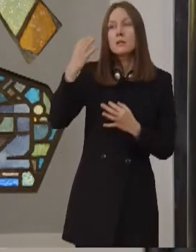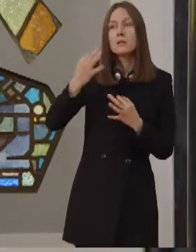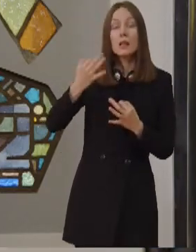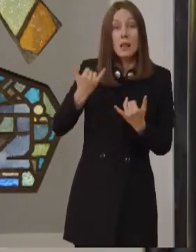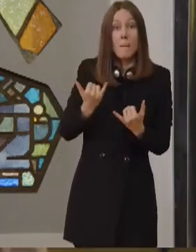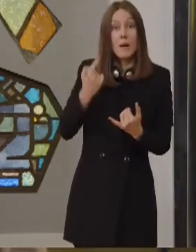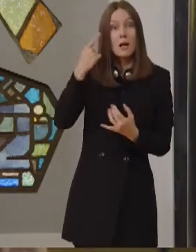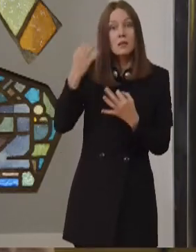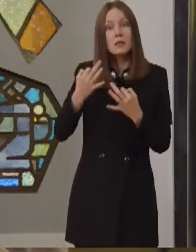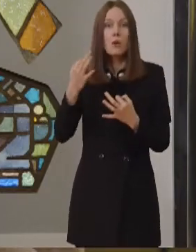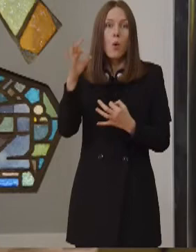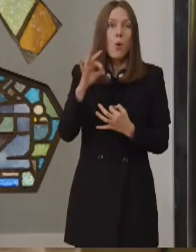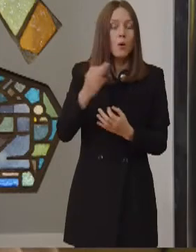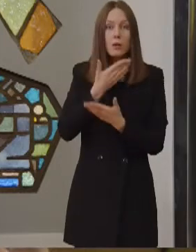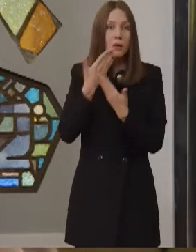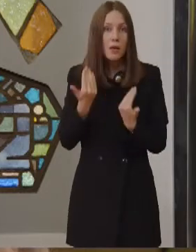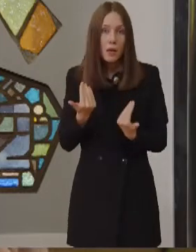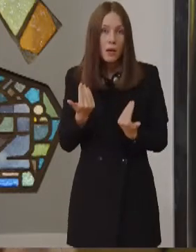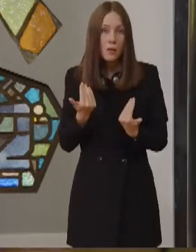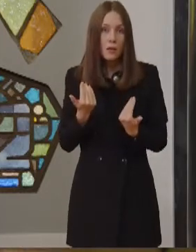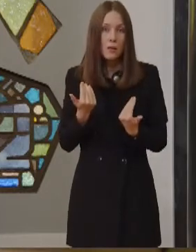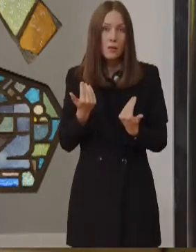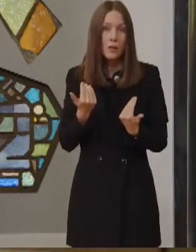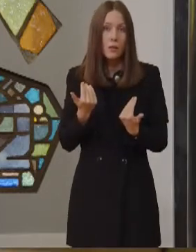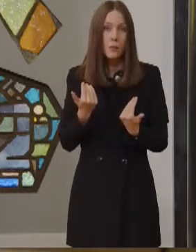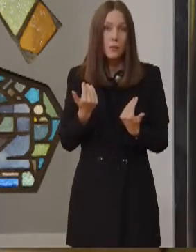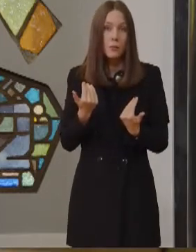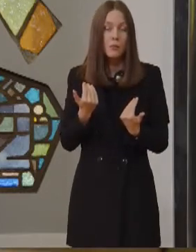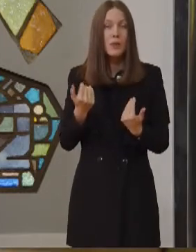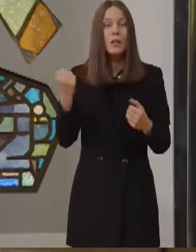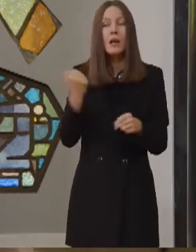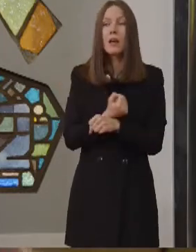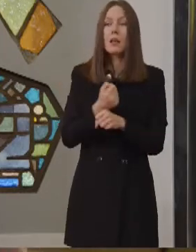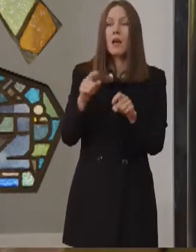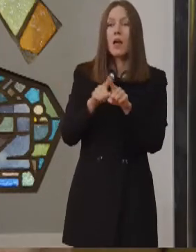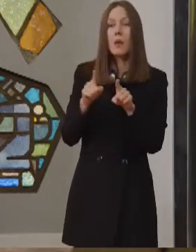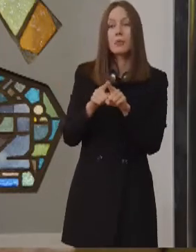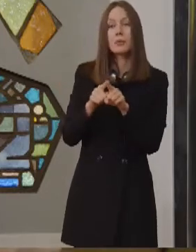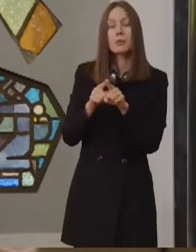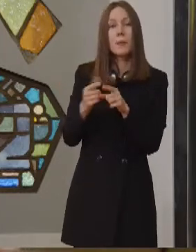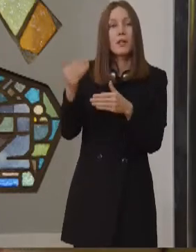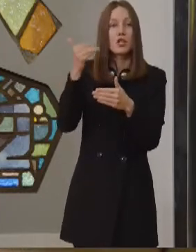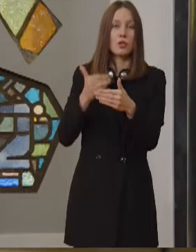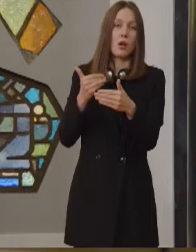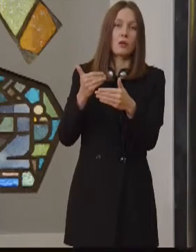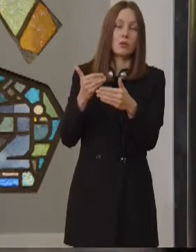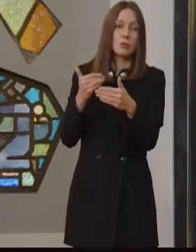on families with children, on adoption, is something that has to be adopted as law.